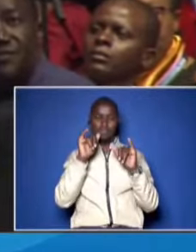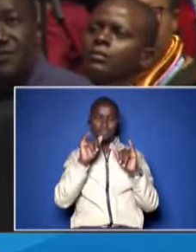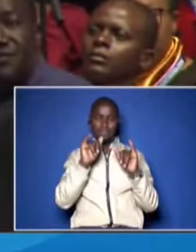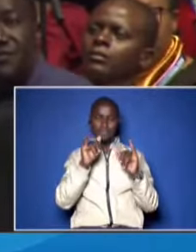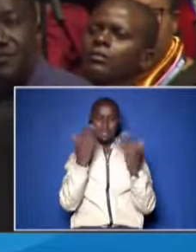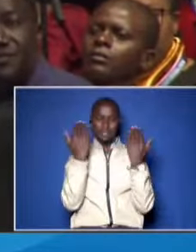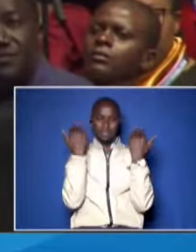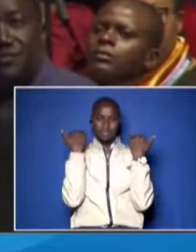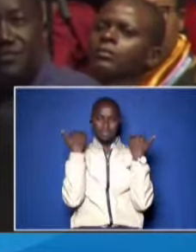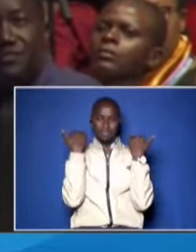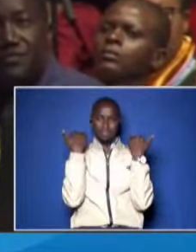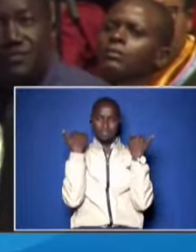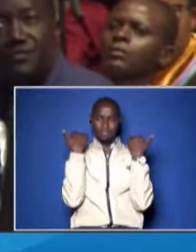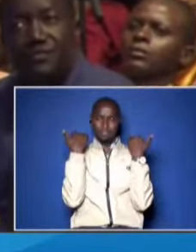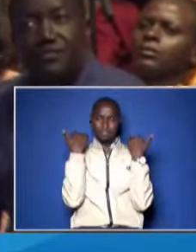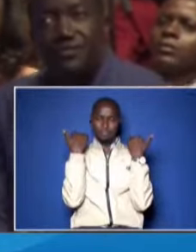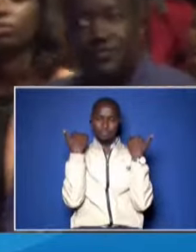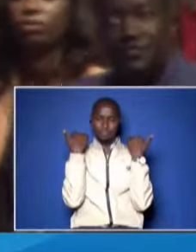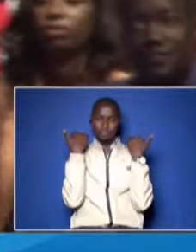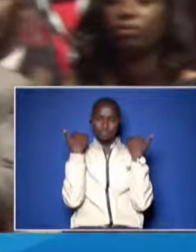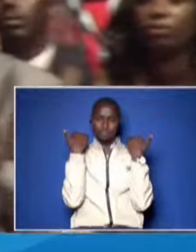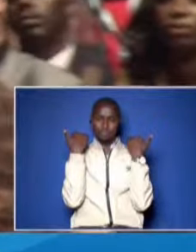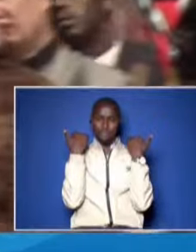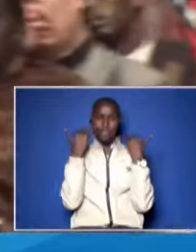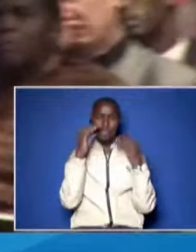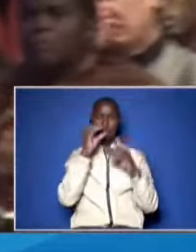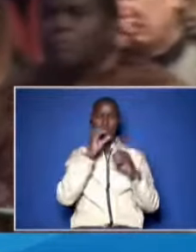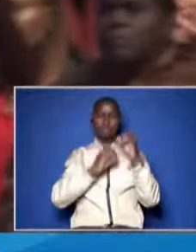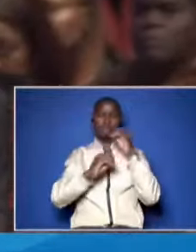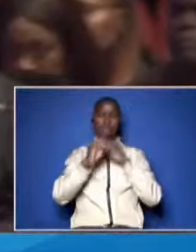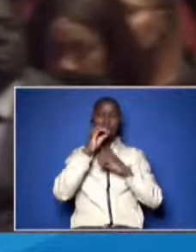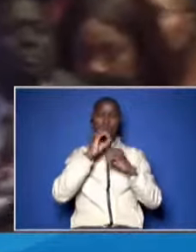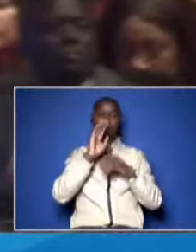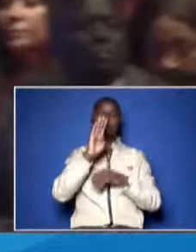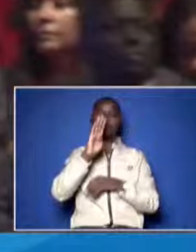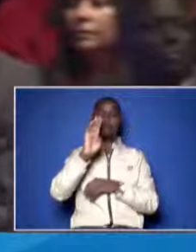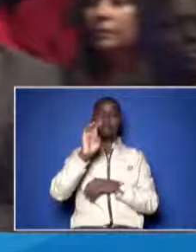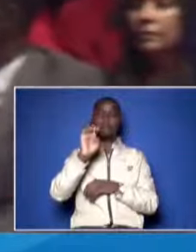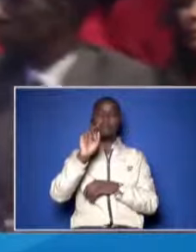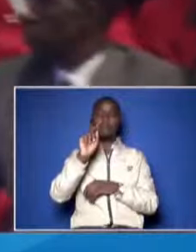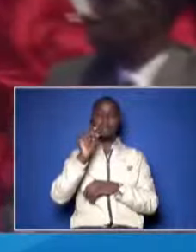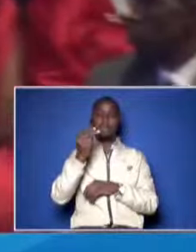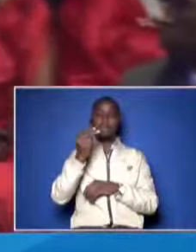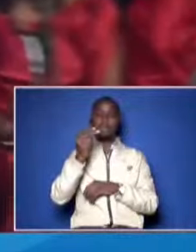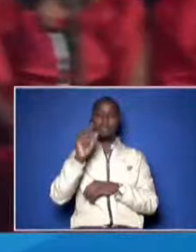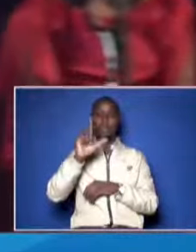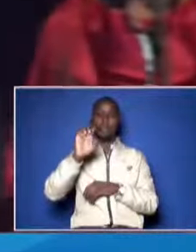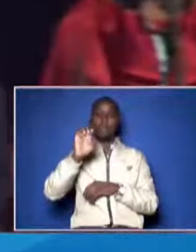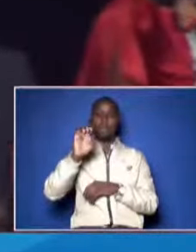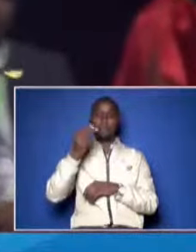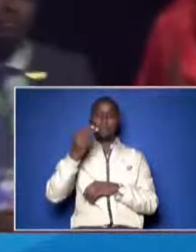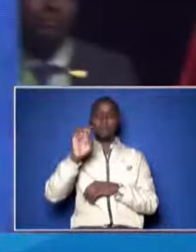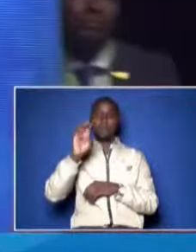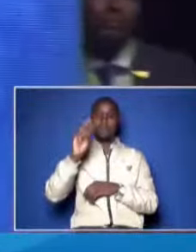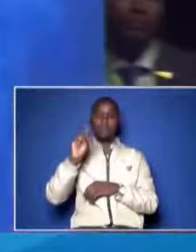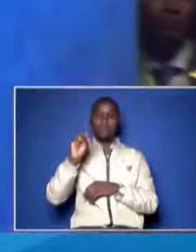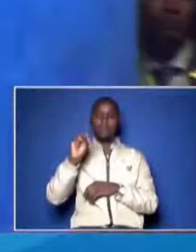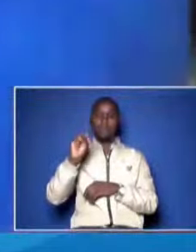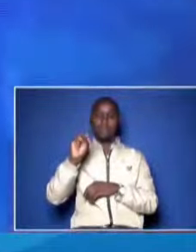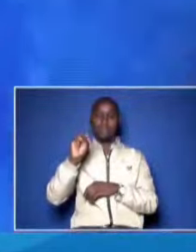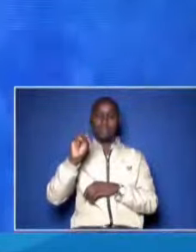Everlasting and thou oh Bethlehem out of thee shall arise